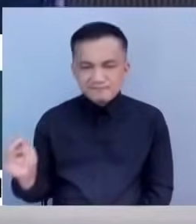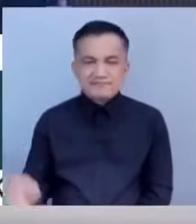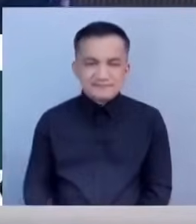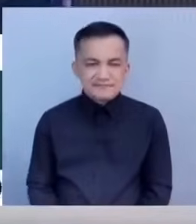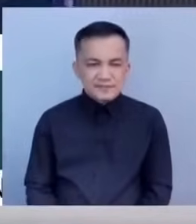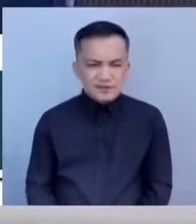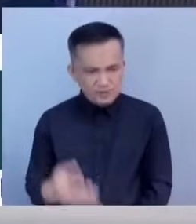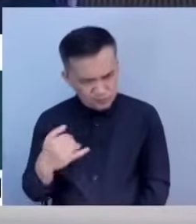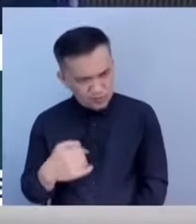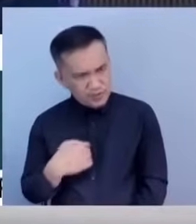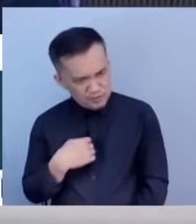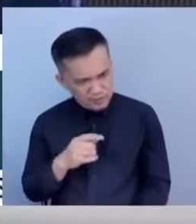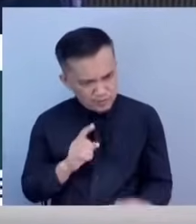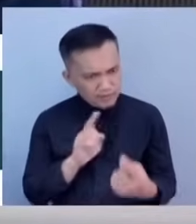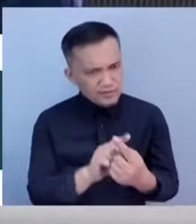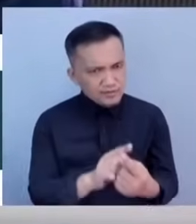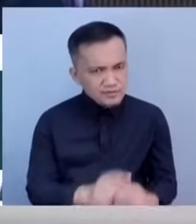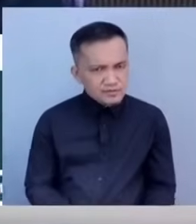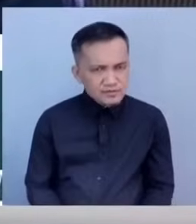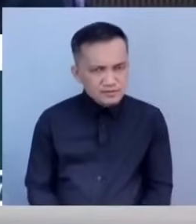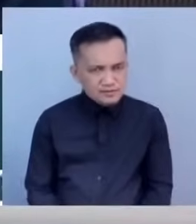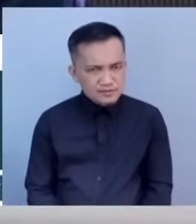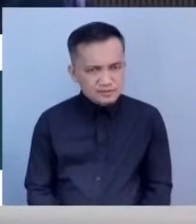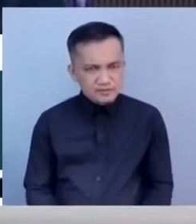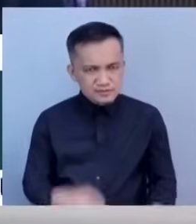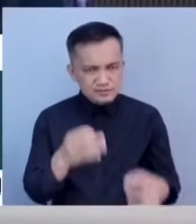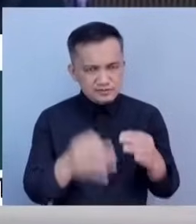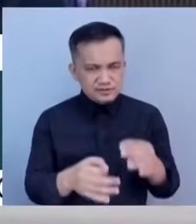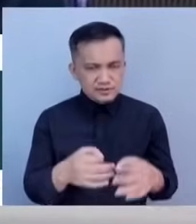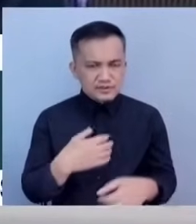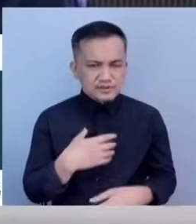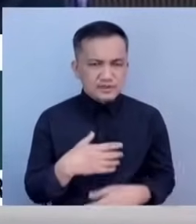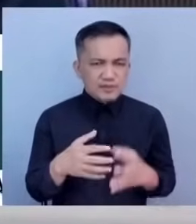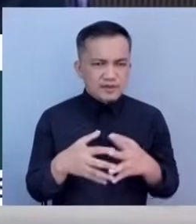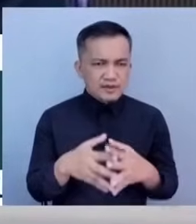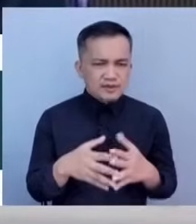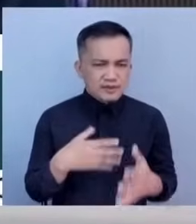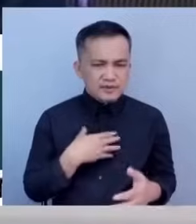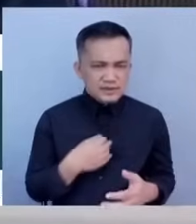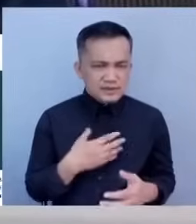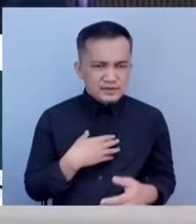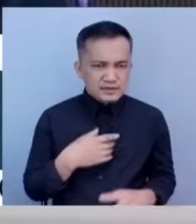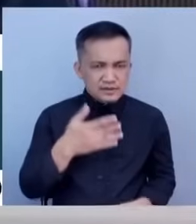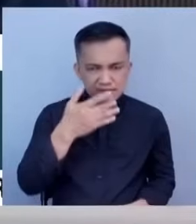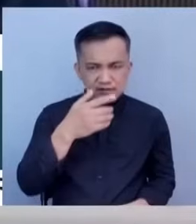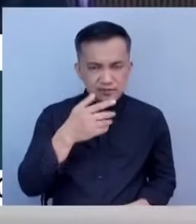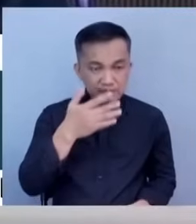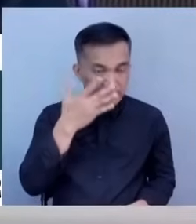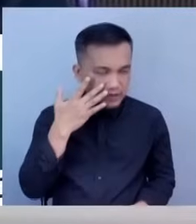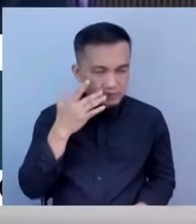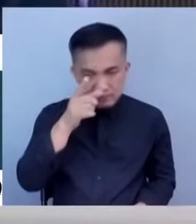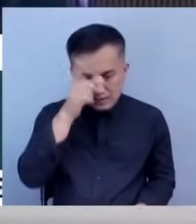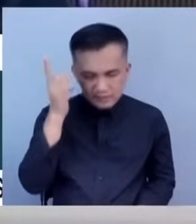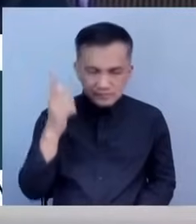Bakit ako magharap ng mga judges na puti o itim dyan?